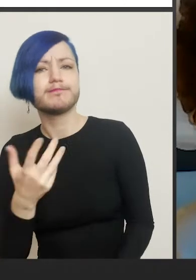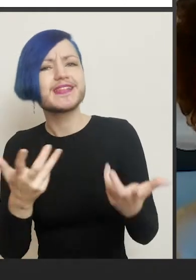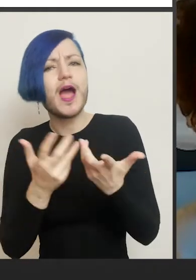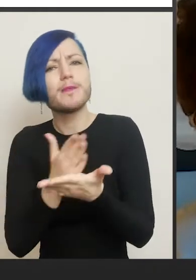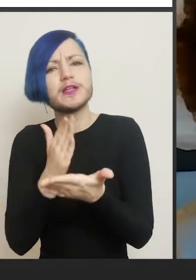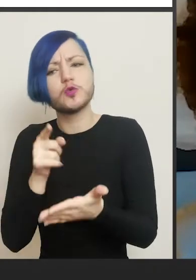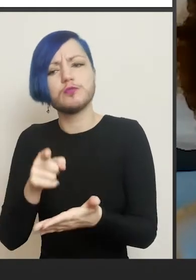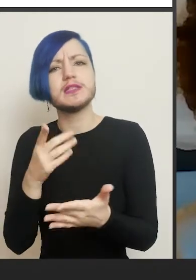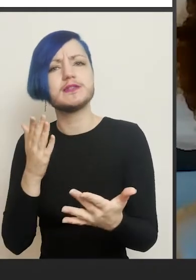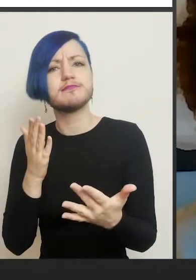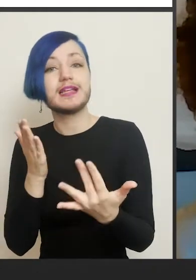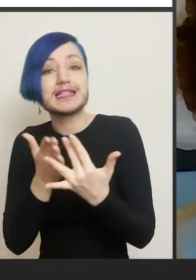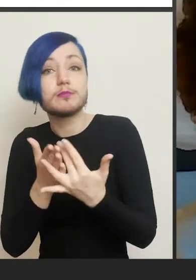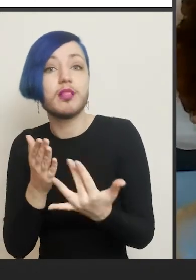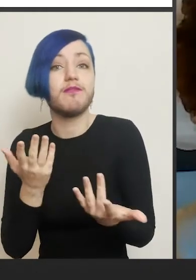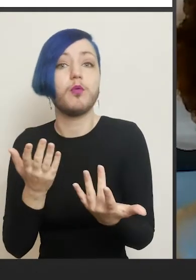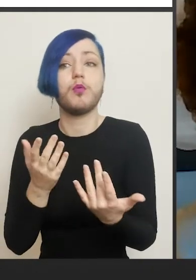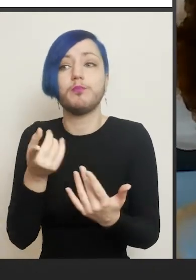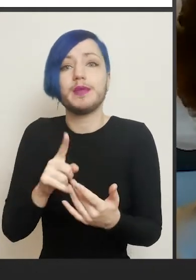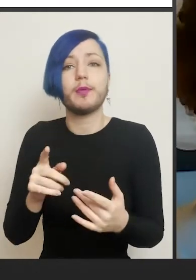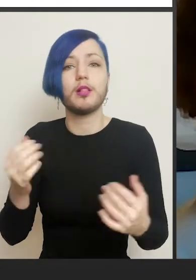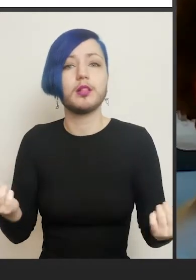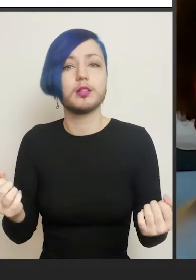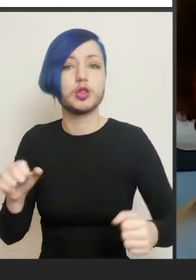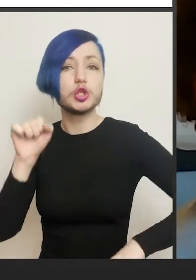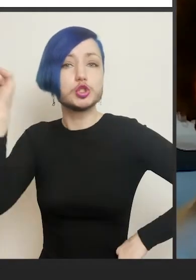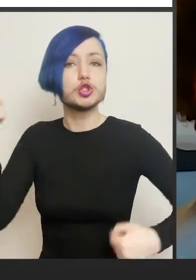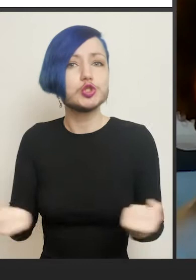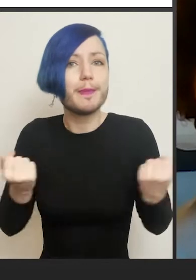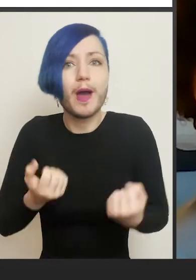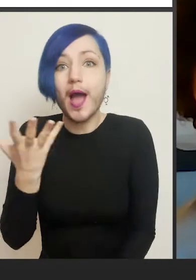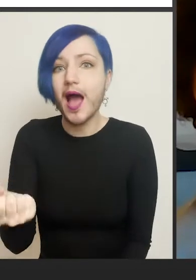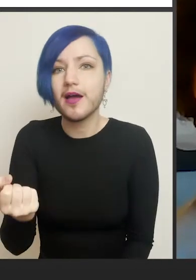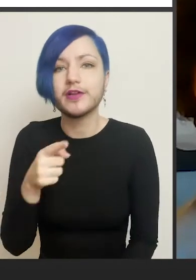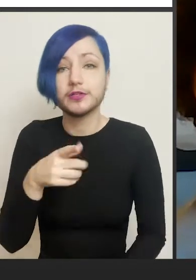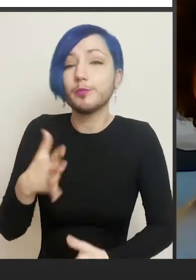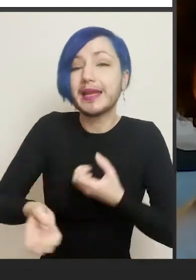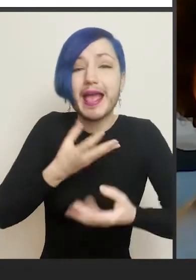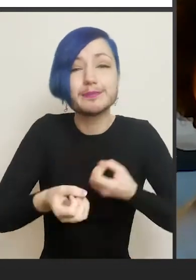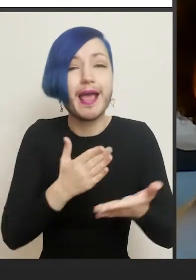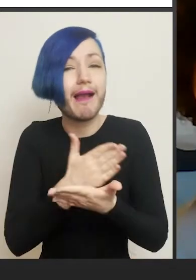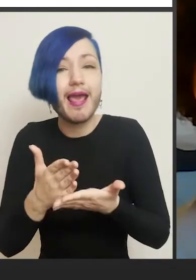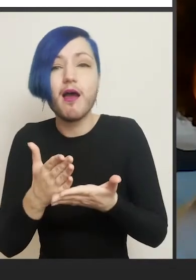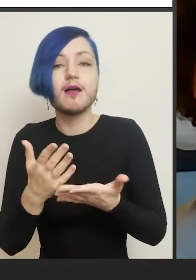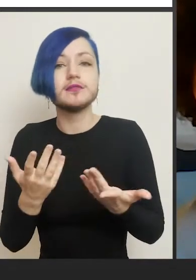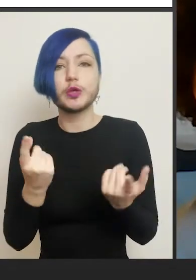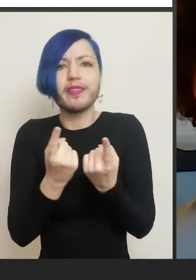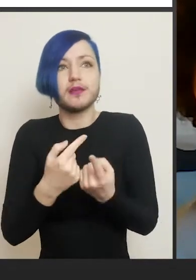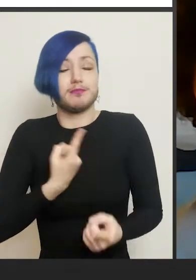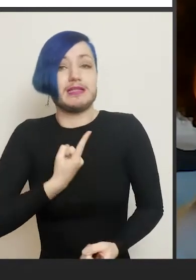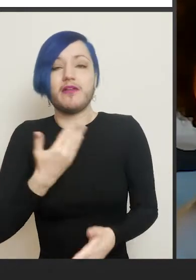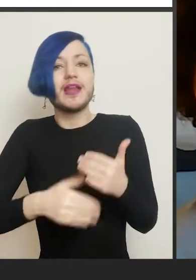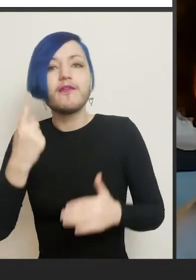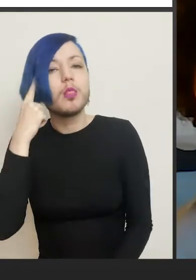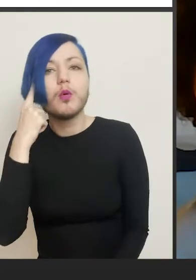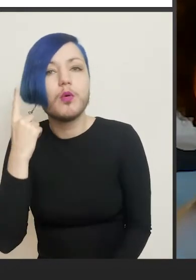work for people with a superpower? And you explained exactly what needed to be done. And it was so helpful. Things that I